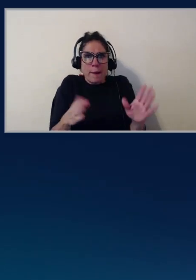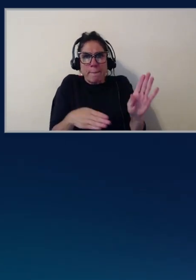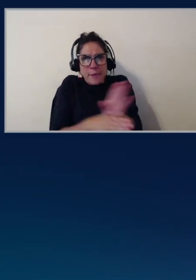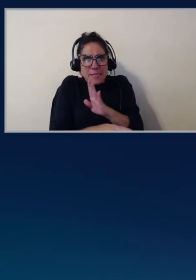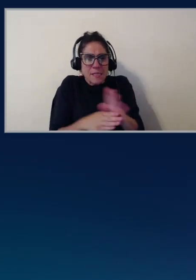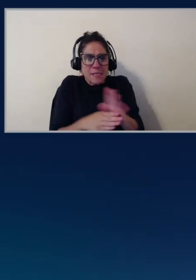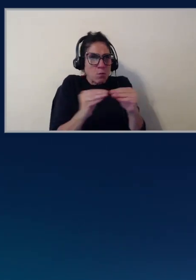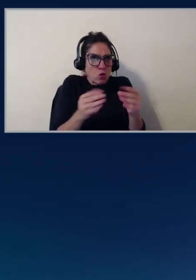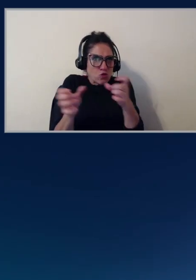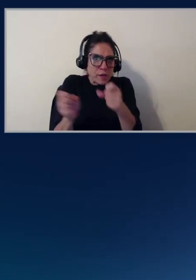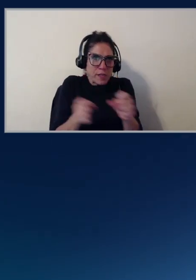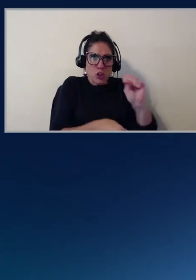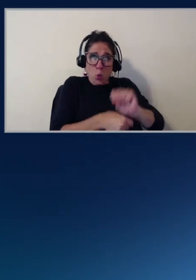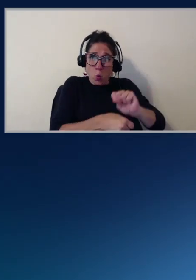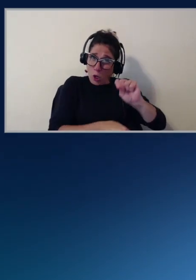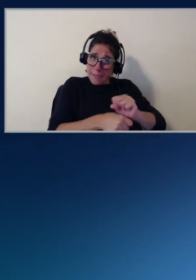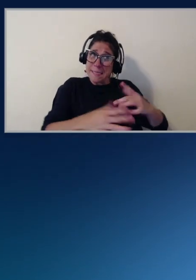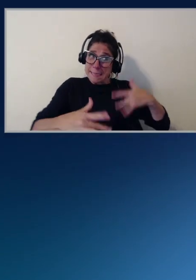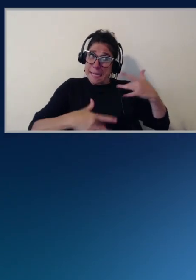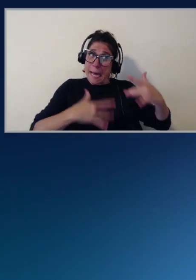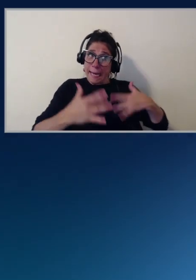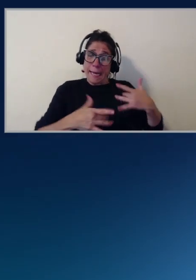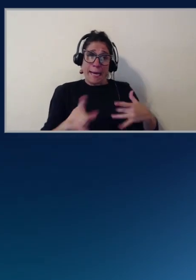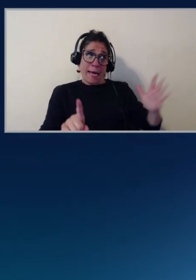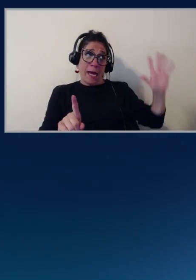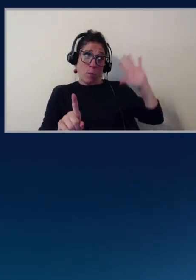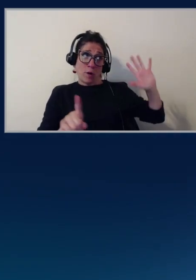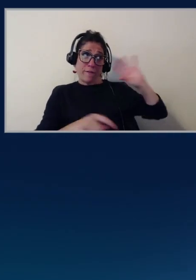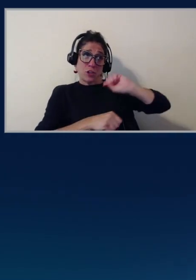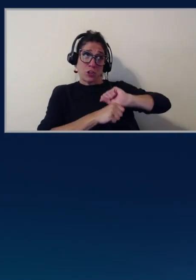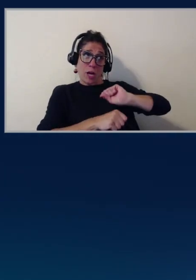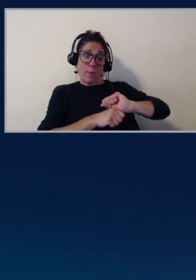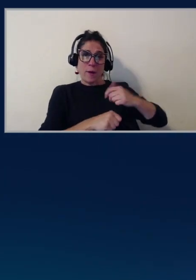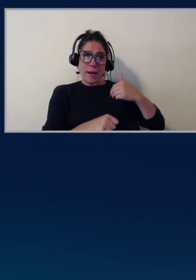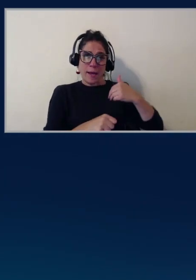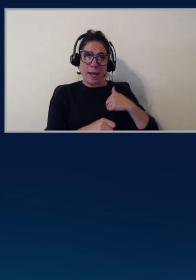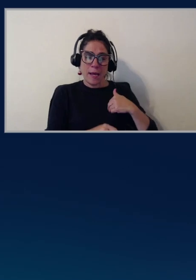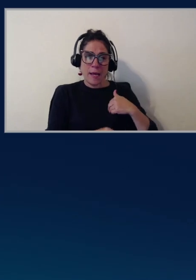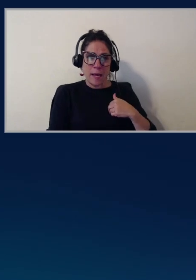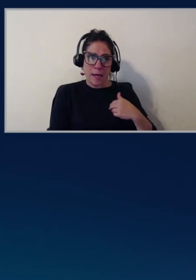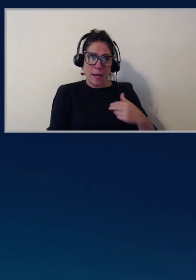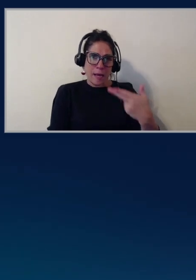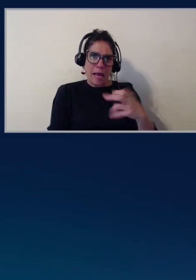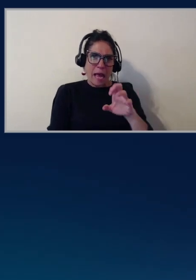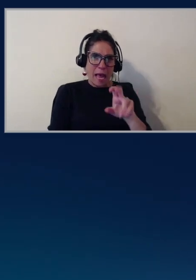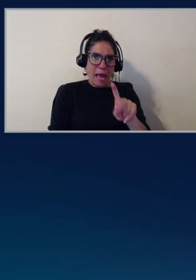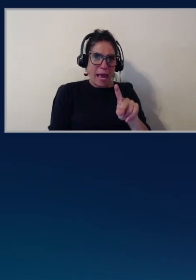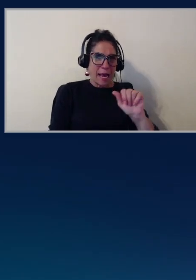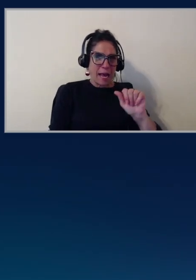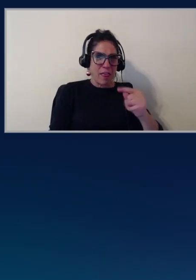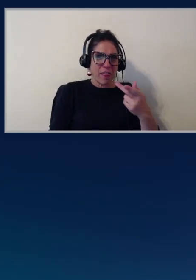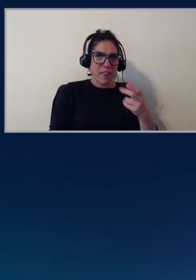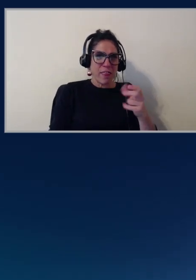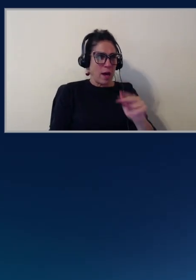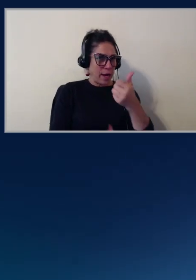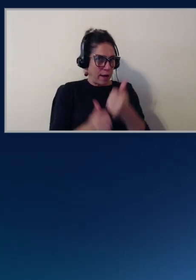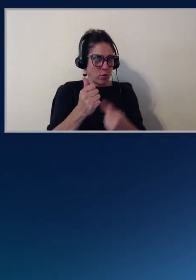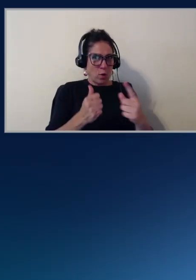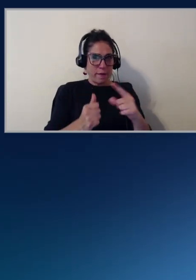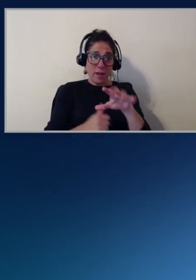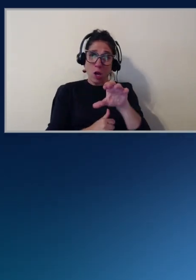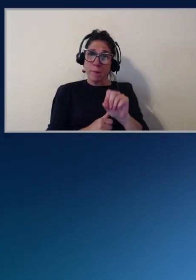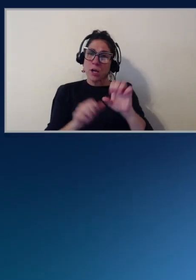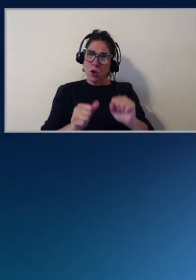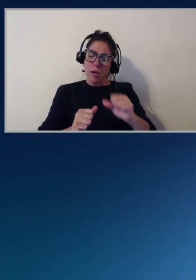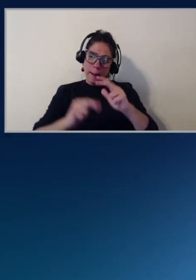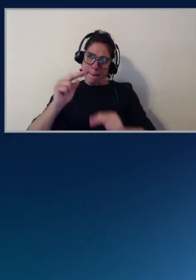exciting. So at a previous job, we had a hackathon, right, where everybody in the company got to build something. The team